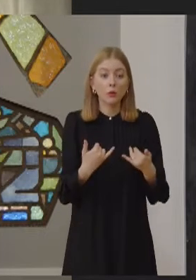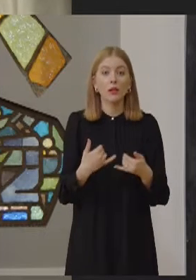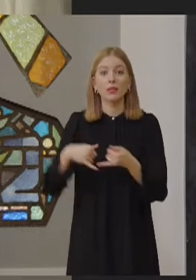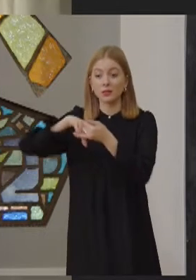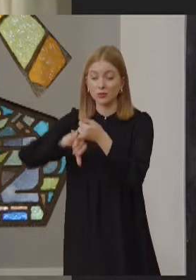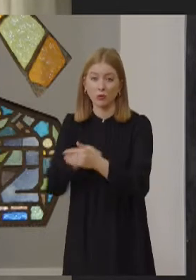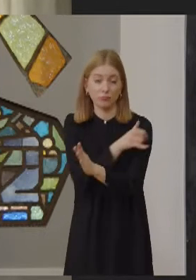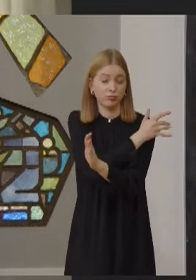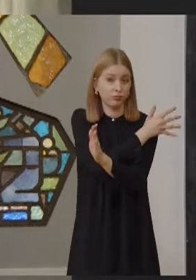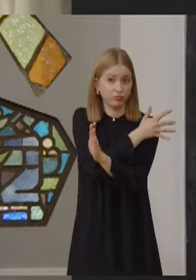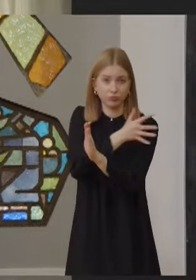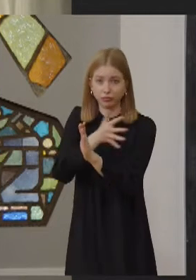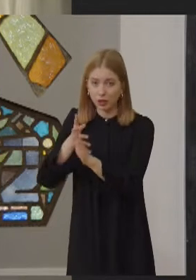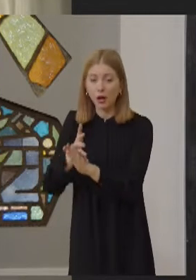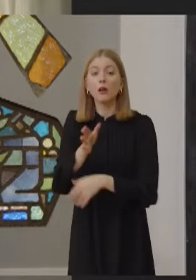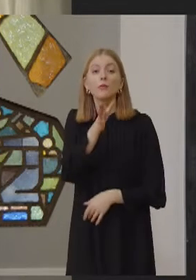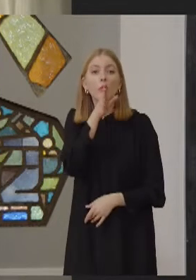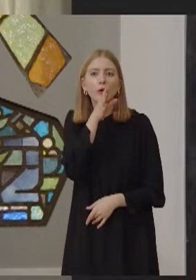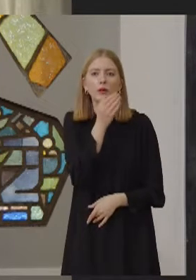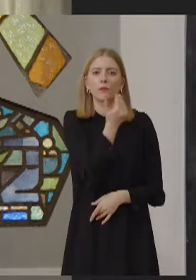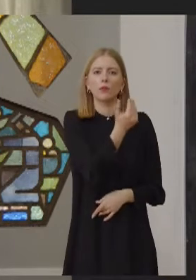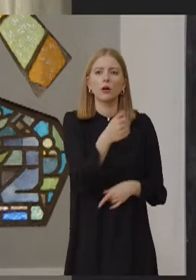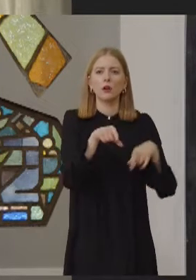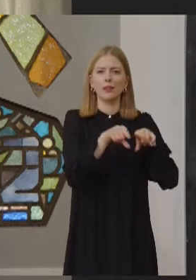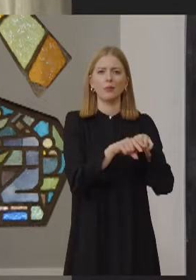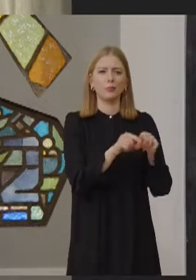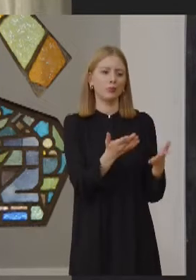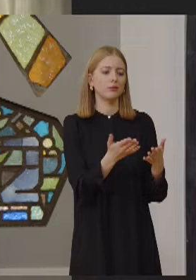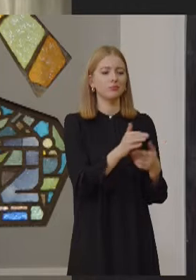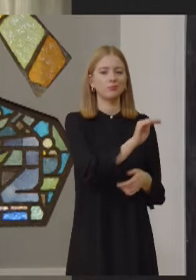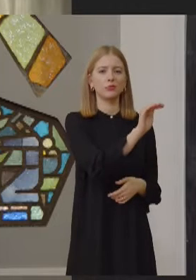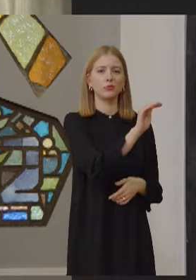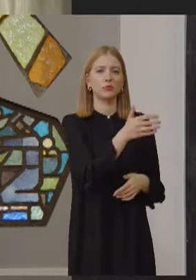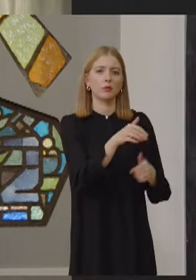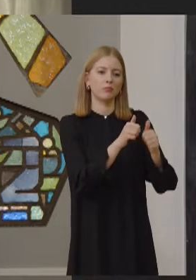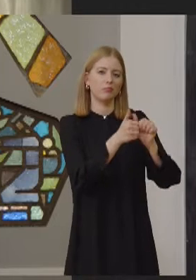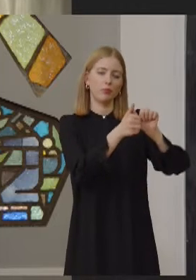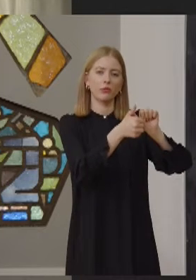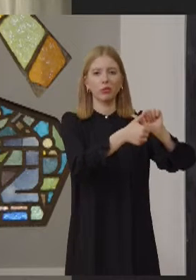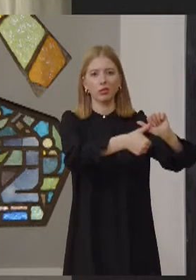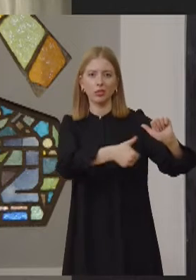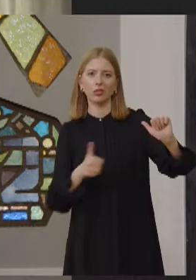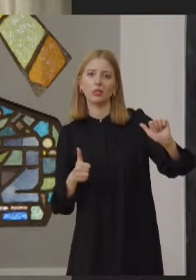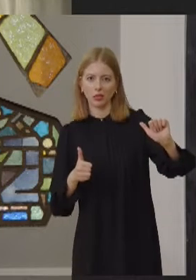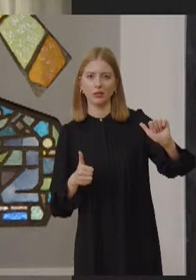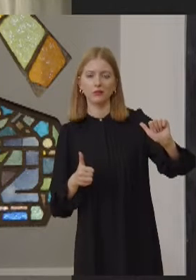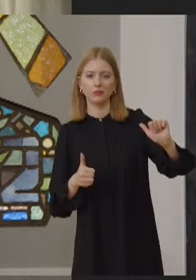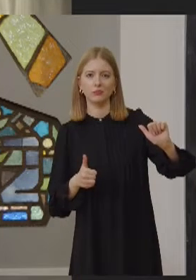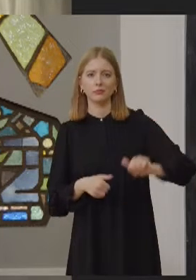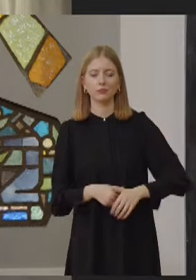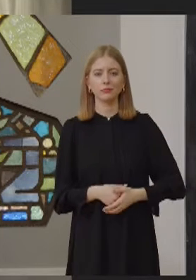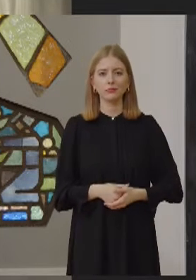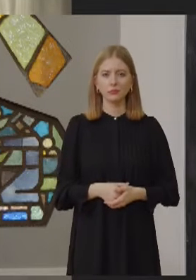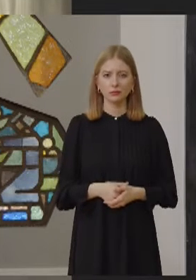eliminating the attitudes, the negative attitudes towards women, which say that a